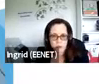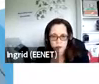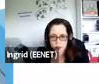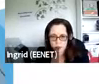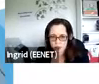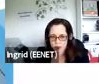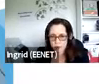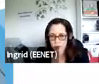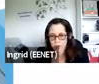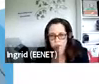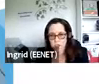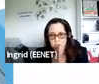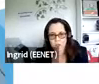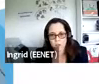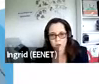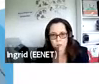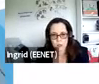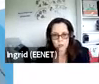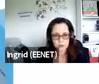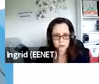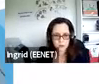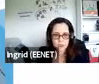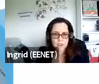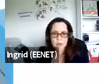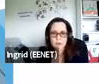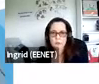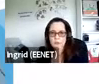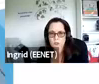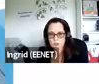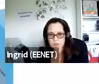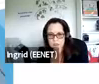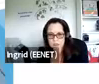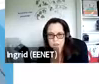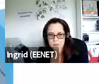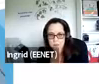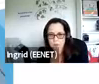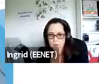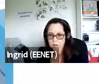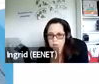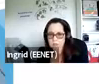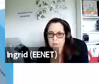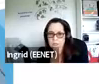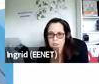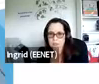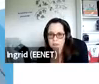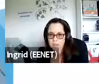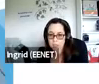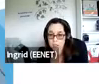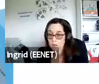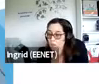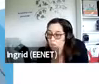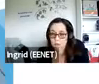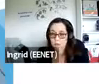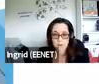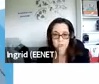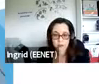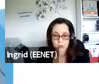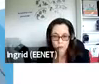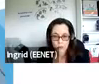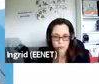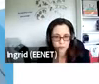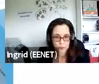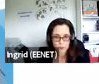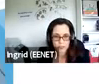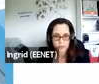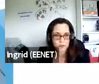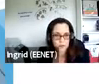And we've also got a chat function on the bottom of the screen. So if you want to contact us with a query or a technical issue, if you want to share a